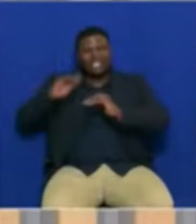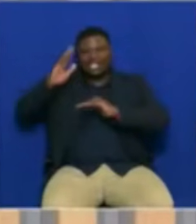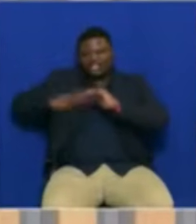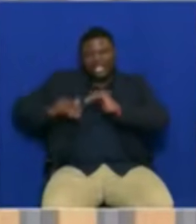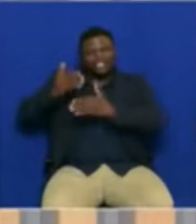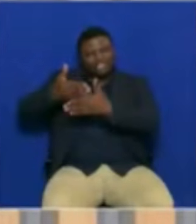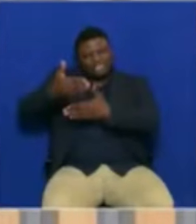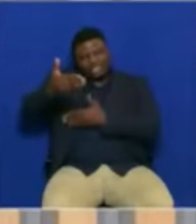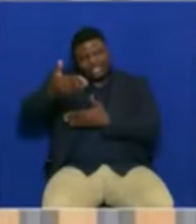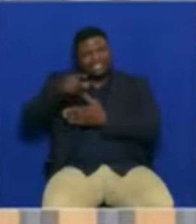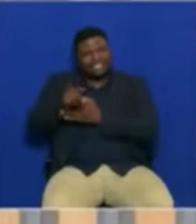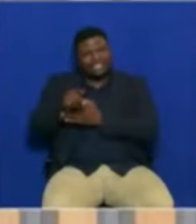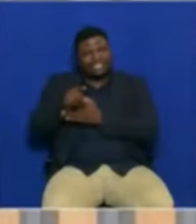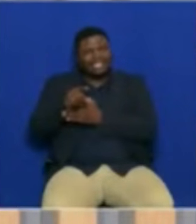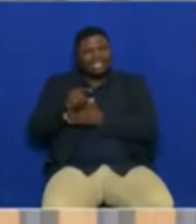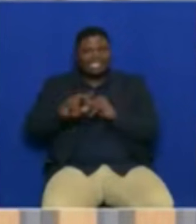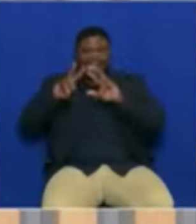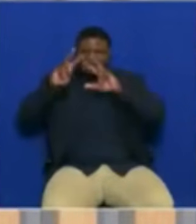is IDEC.